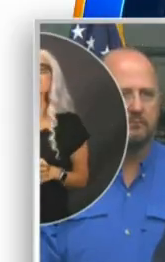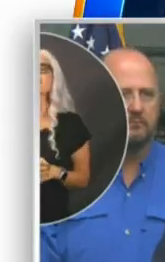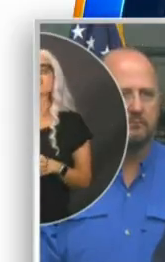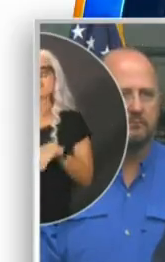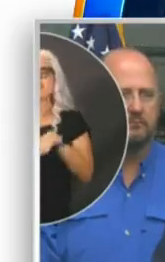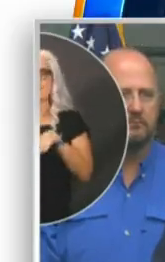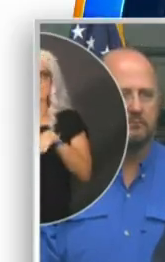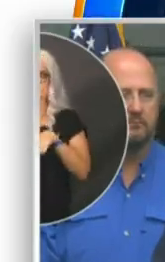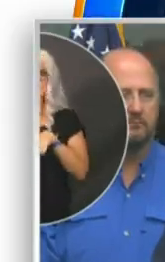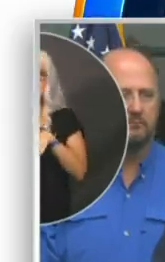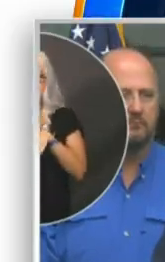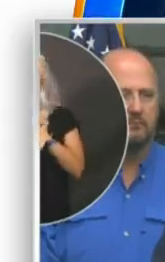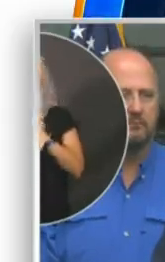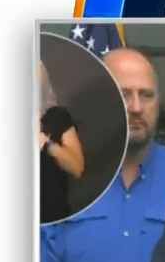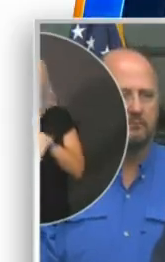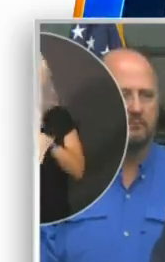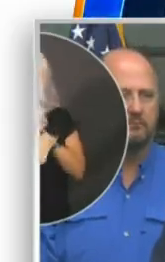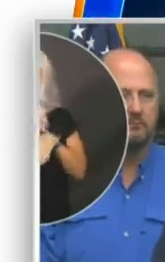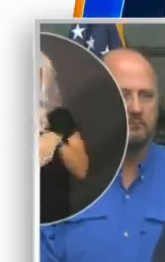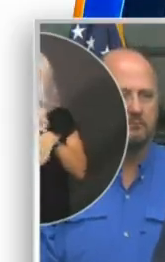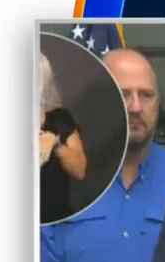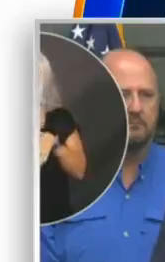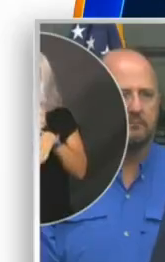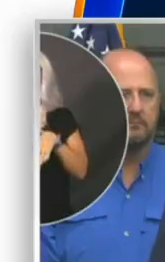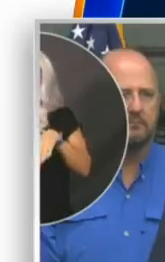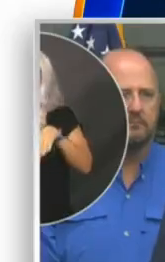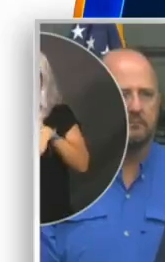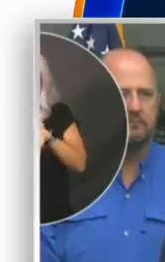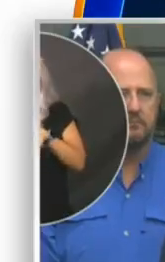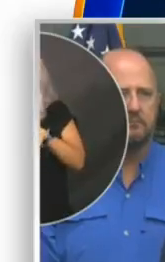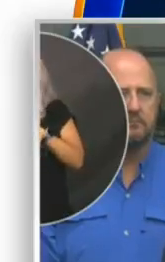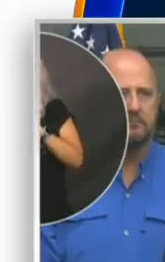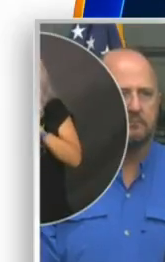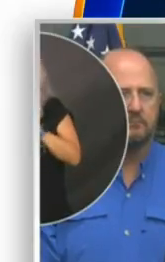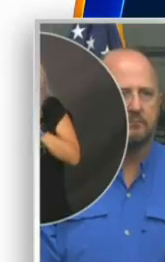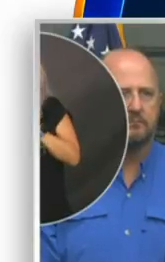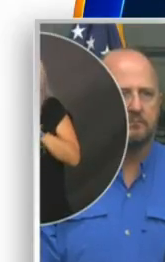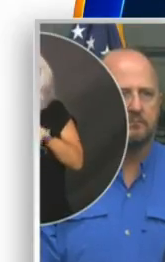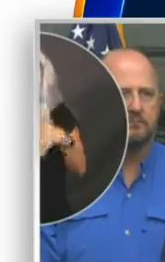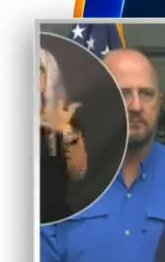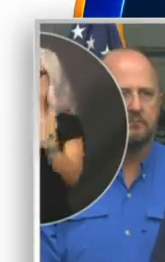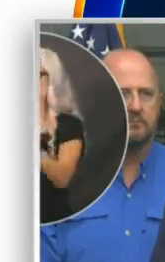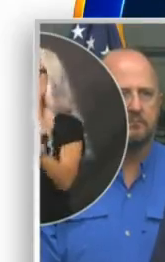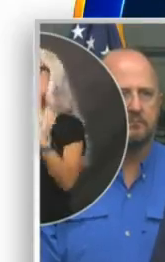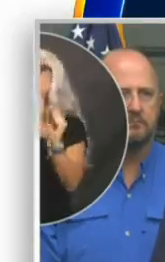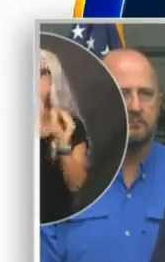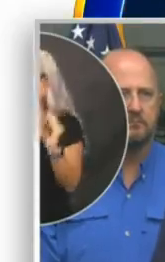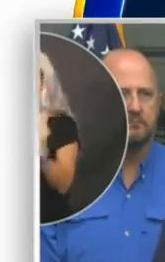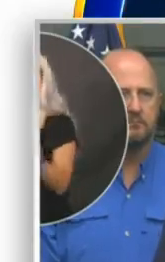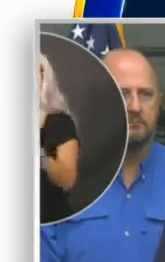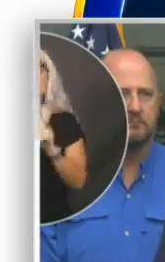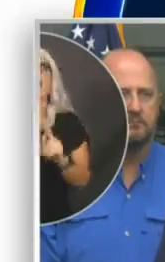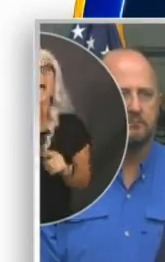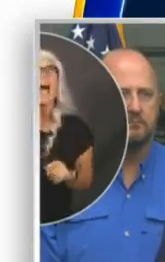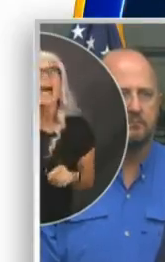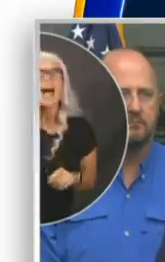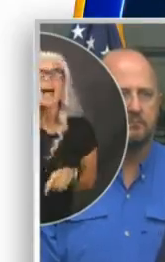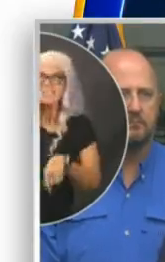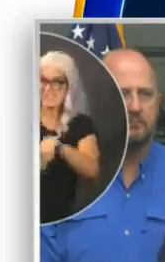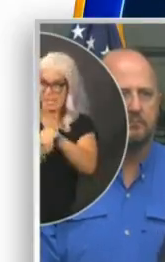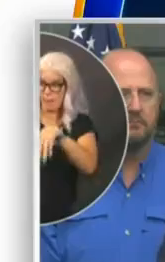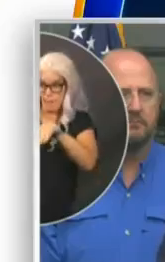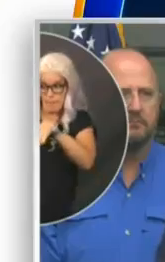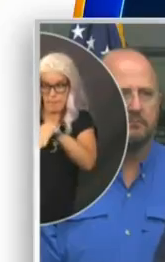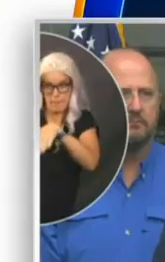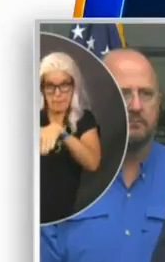power outages. Don't go outside in the eye of the storm. It's still dangerous. There's actually a calmness